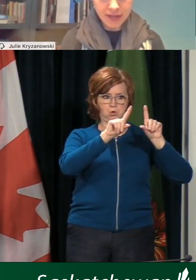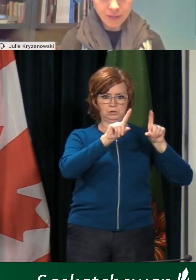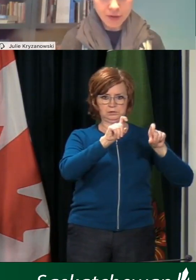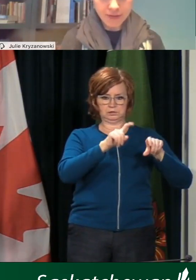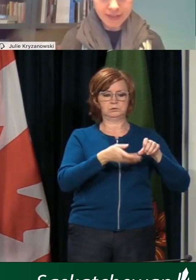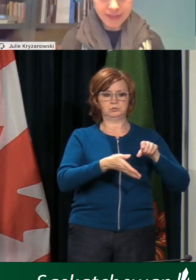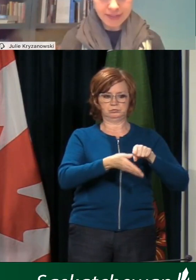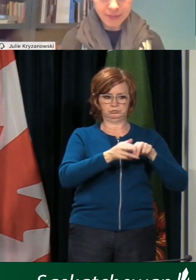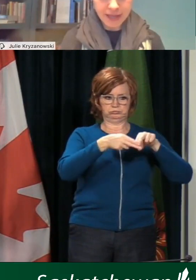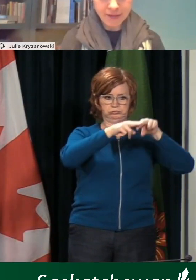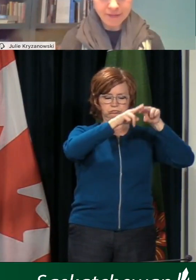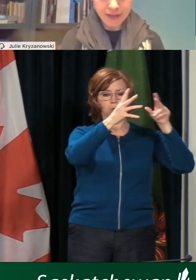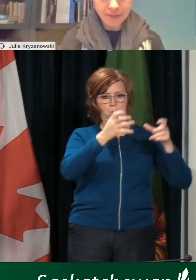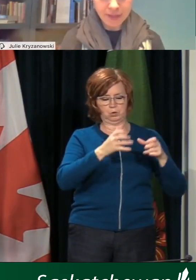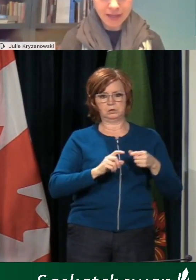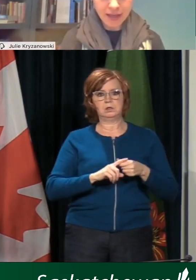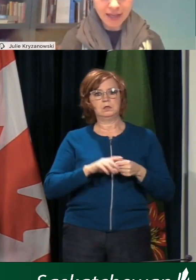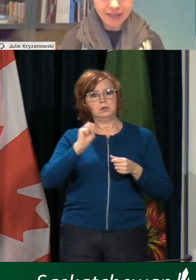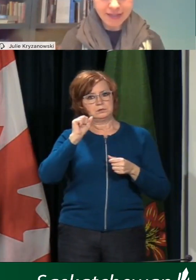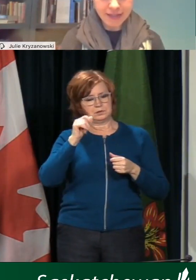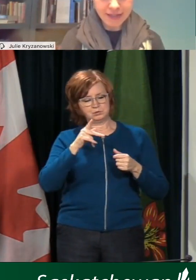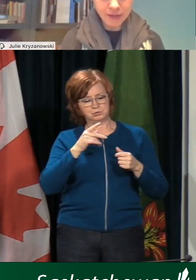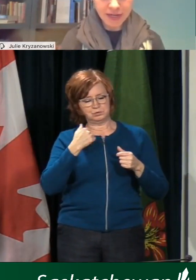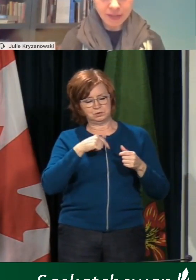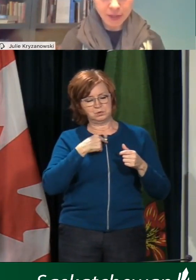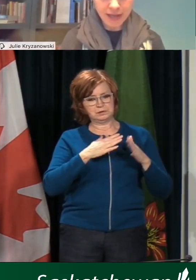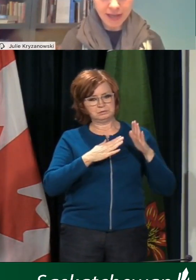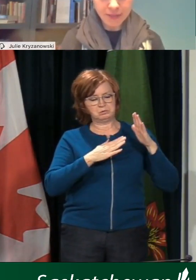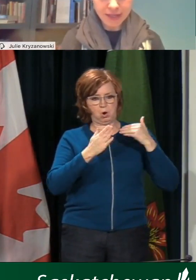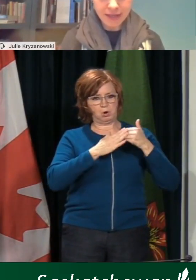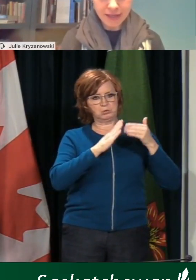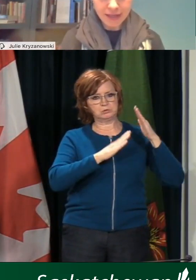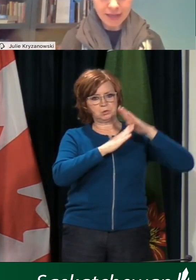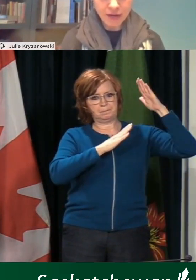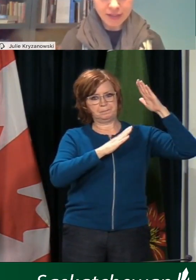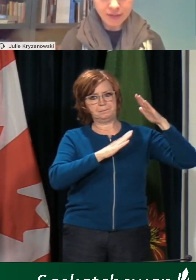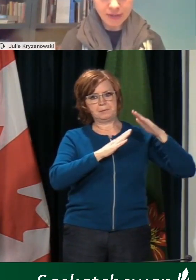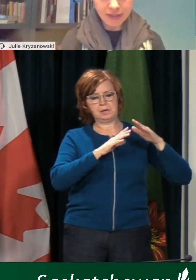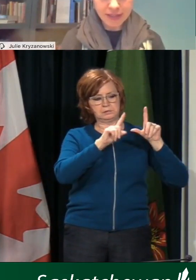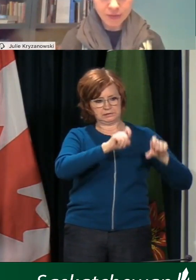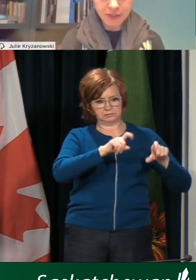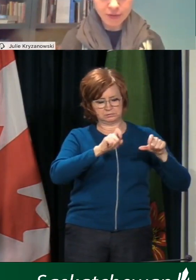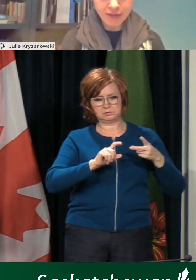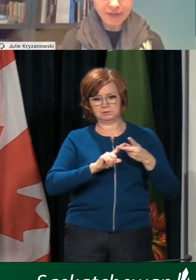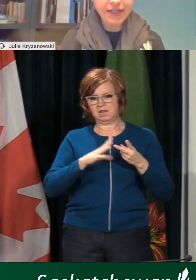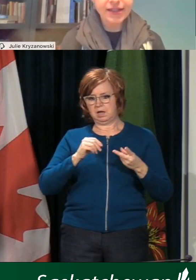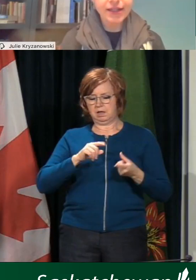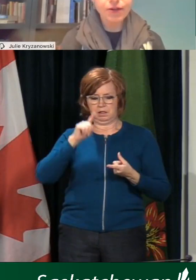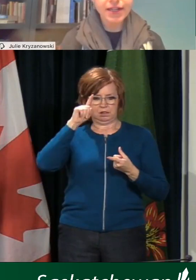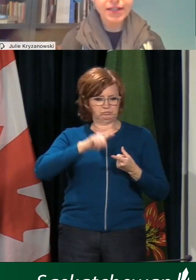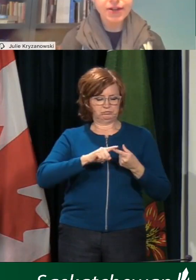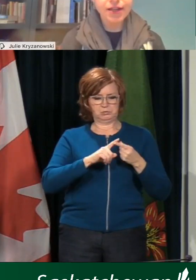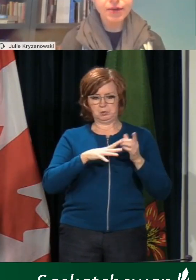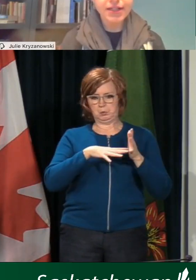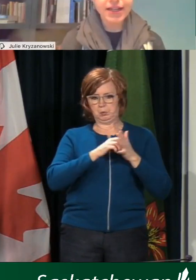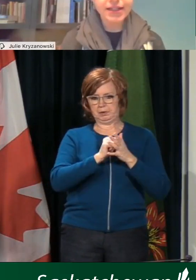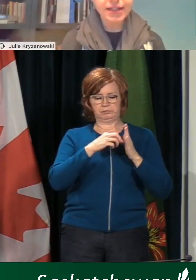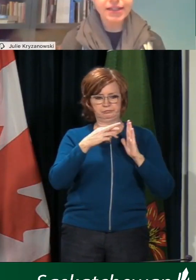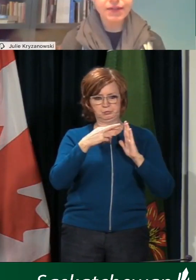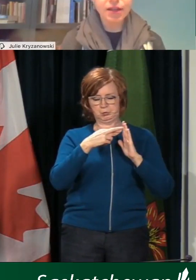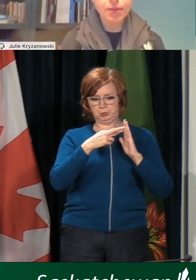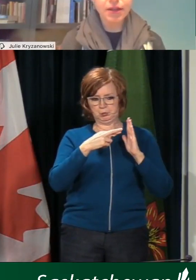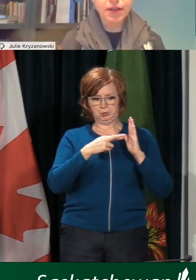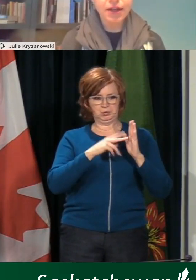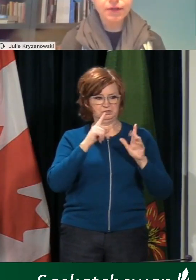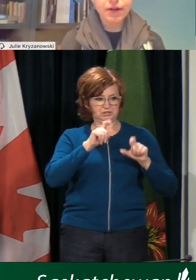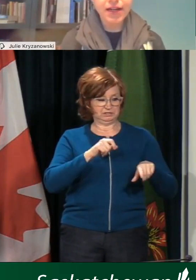Canadian provinces, we have among the highest testing rates per capita and also the least restrictive testing criteria where testing is